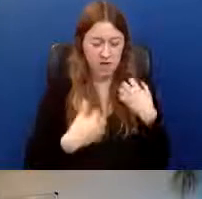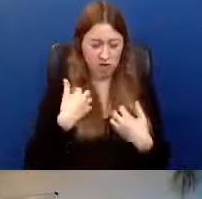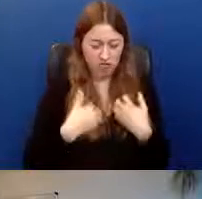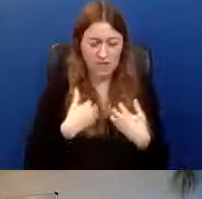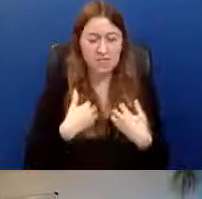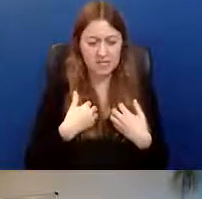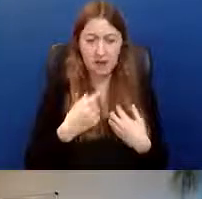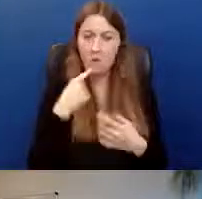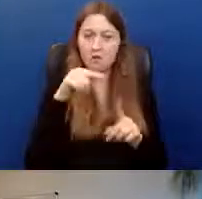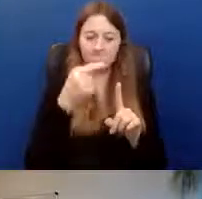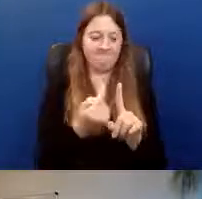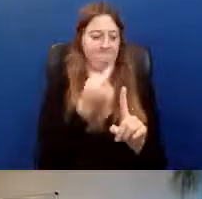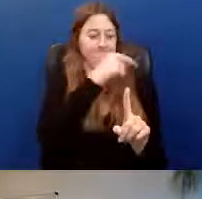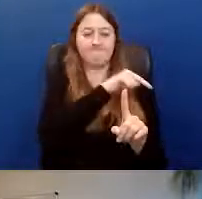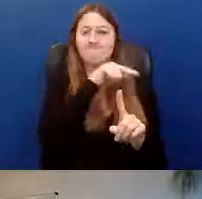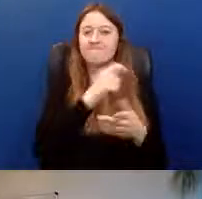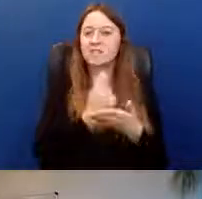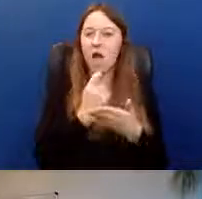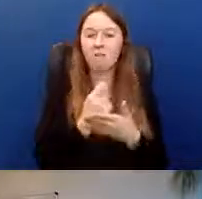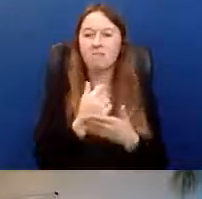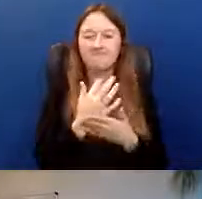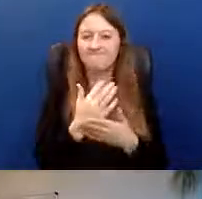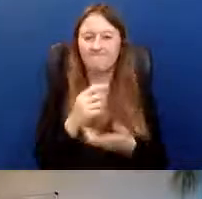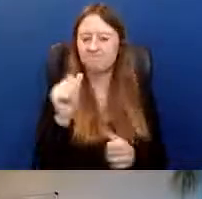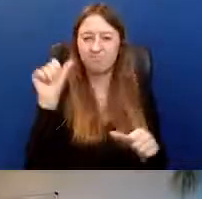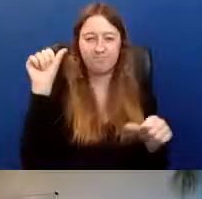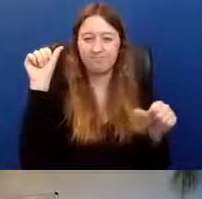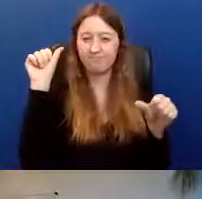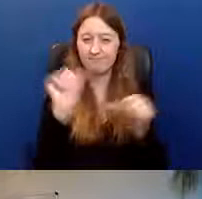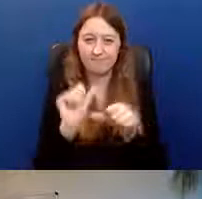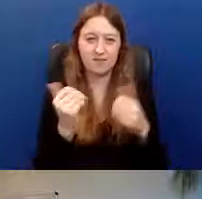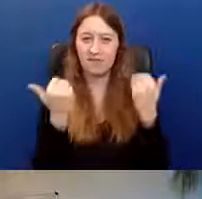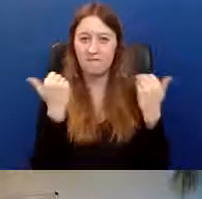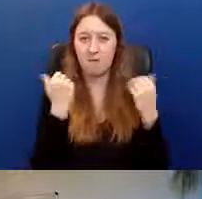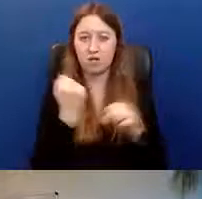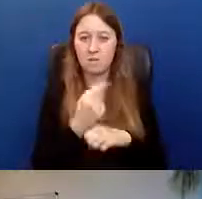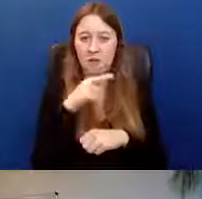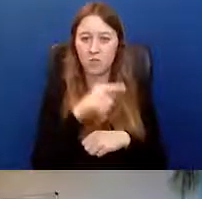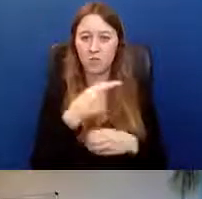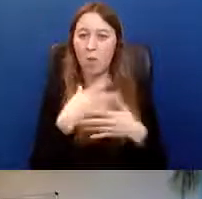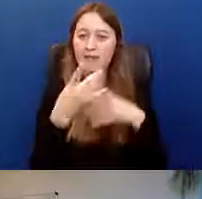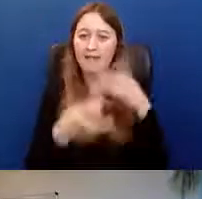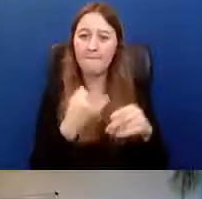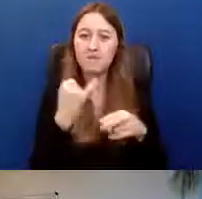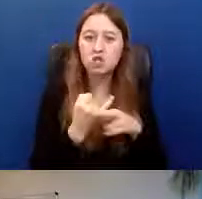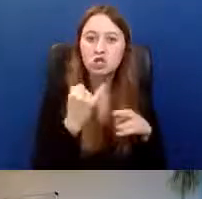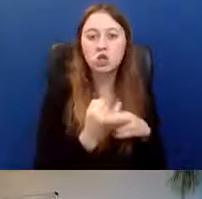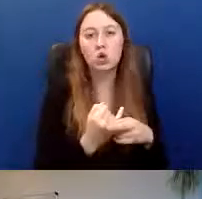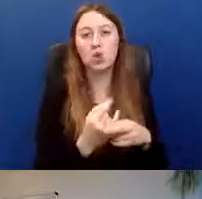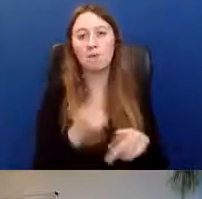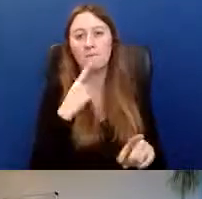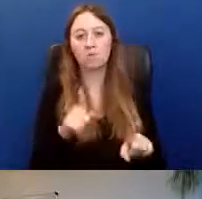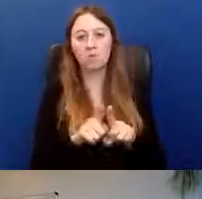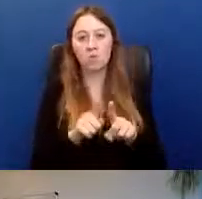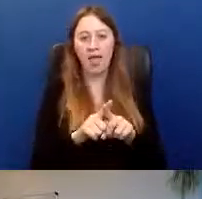was really very little about this in terms of what was happening in schools, but also the research